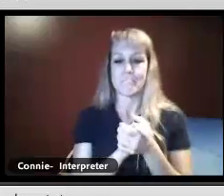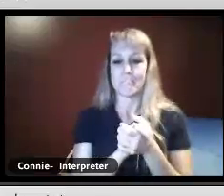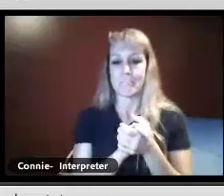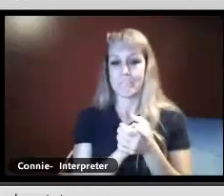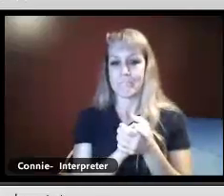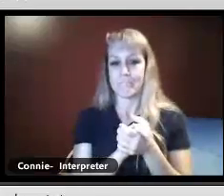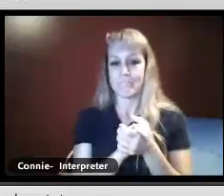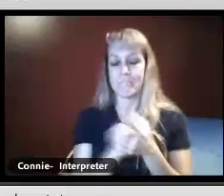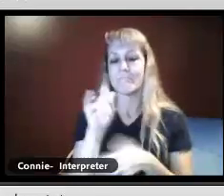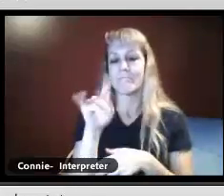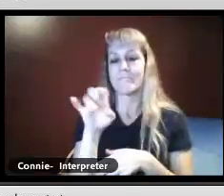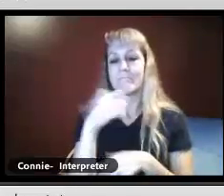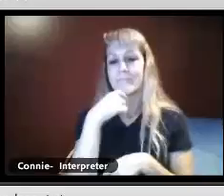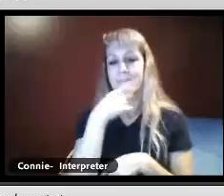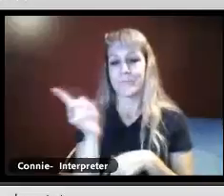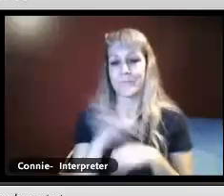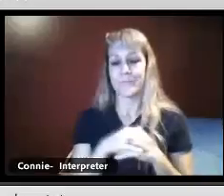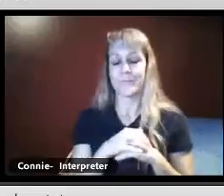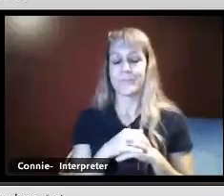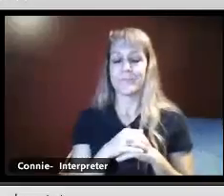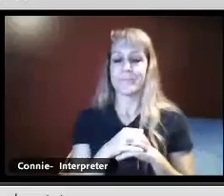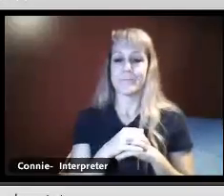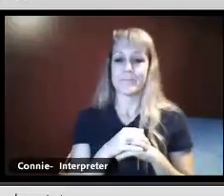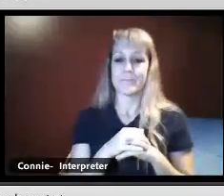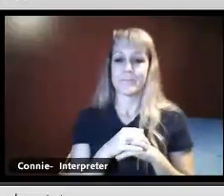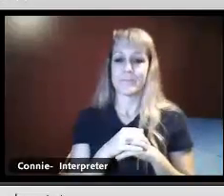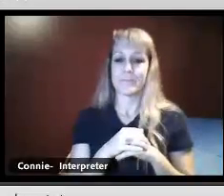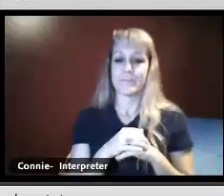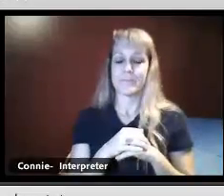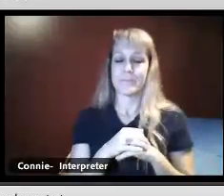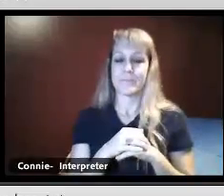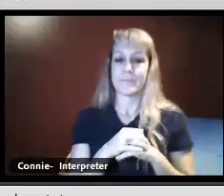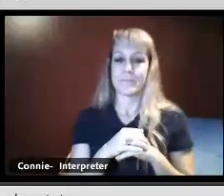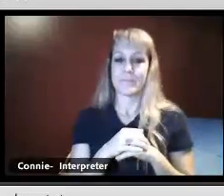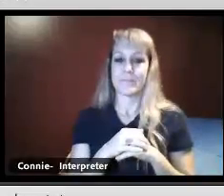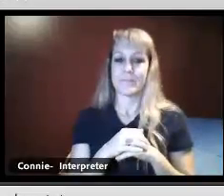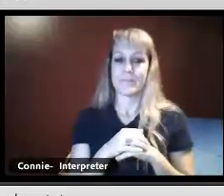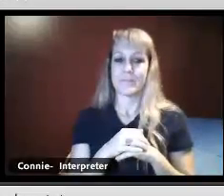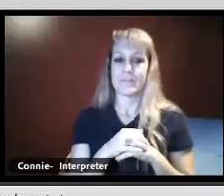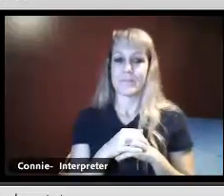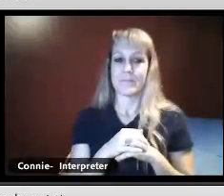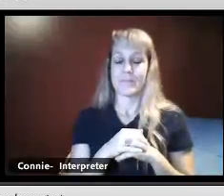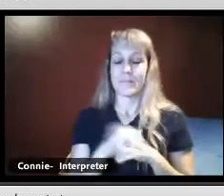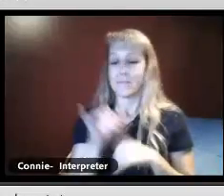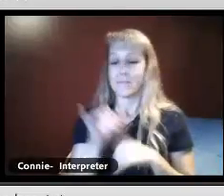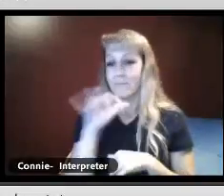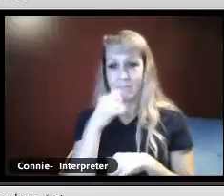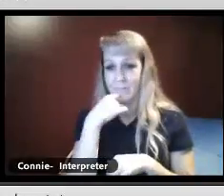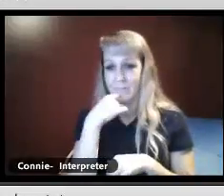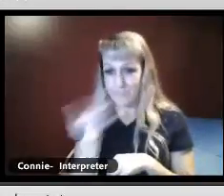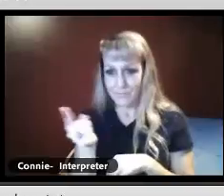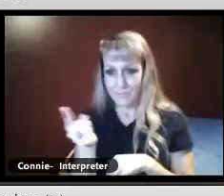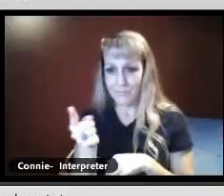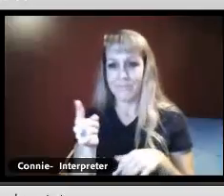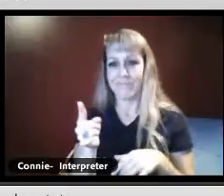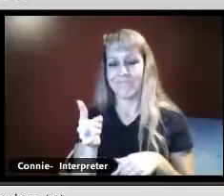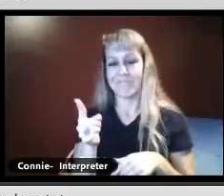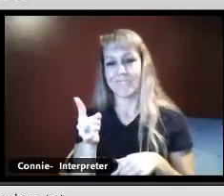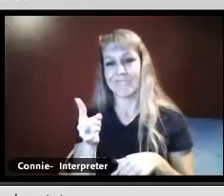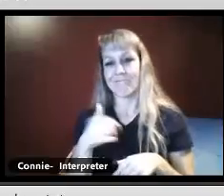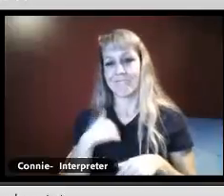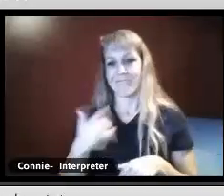sites I want to tell you about. I would be remiss, shall I say, in not bringing them to your attention,